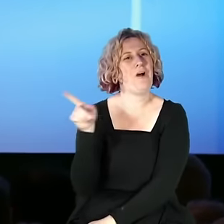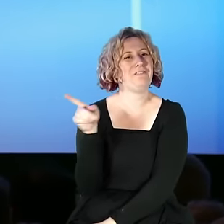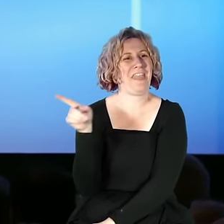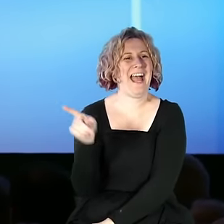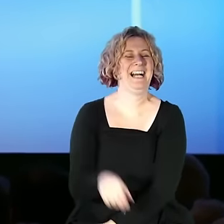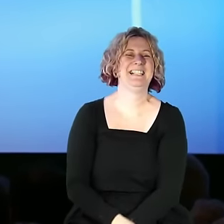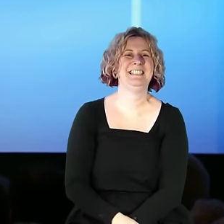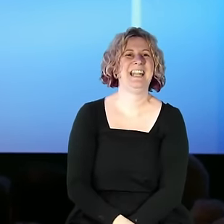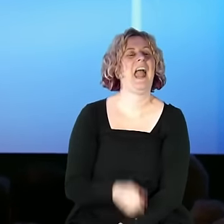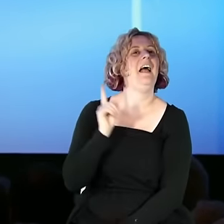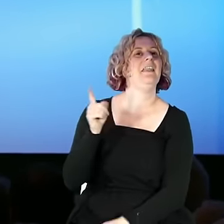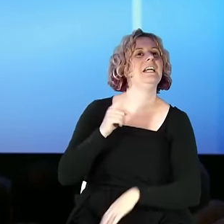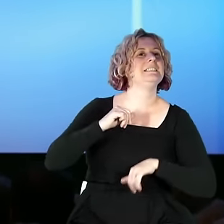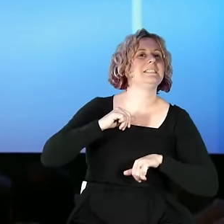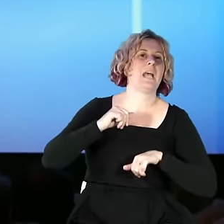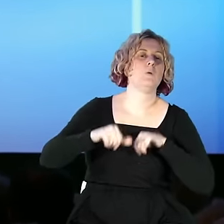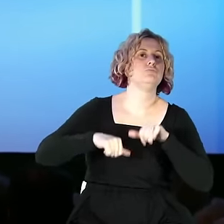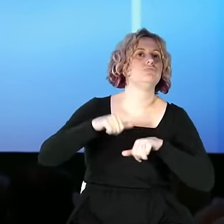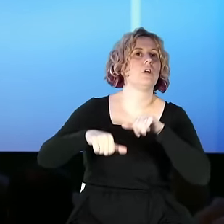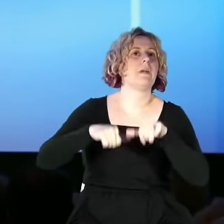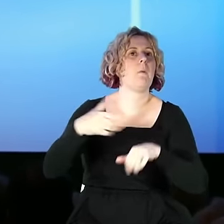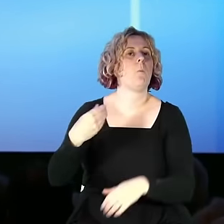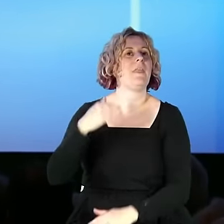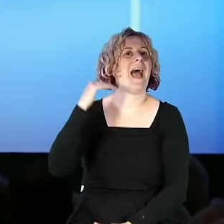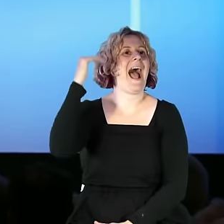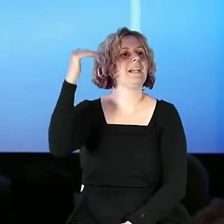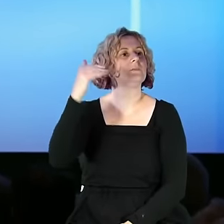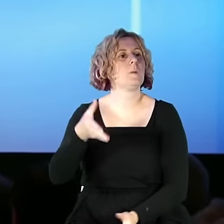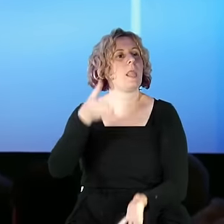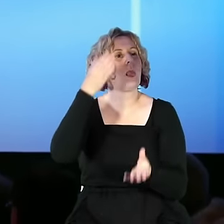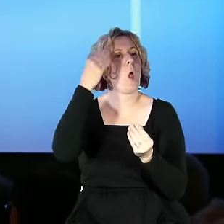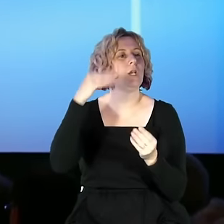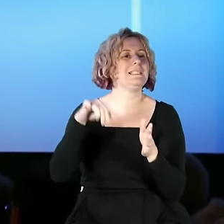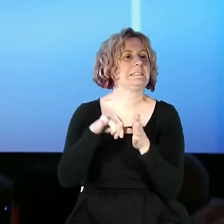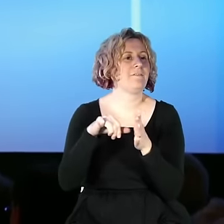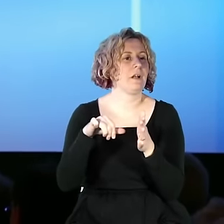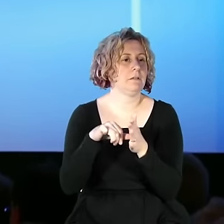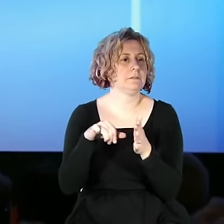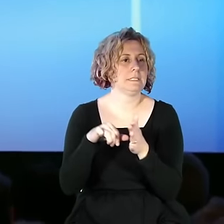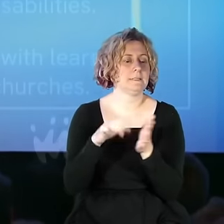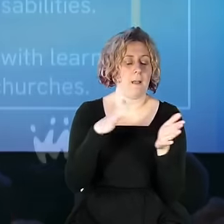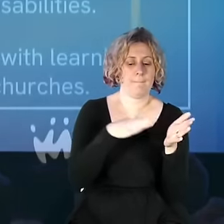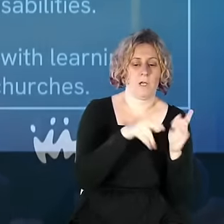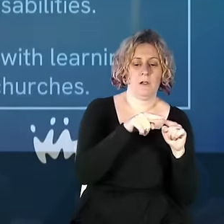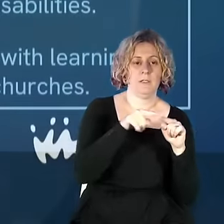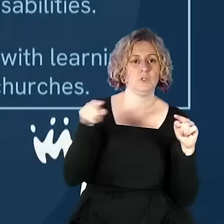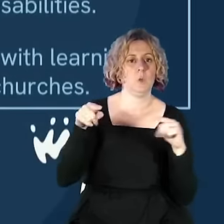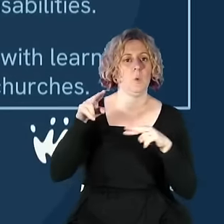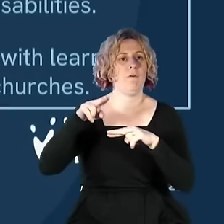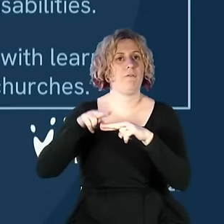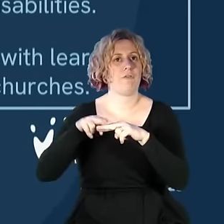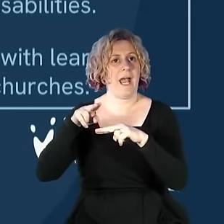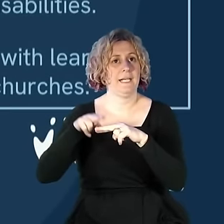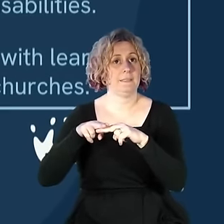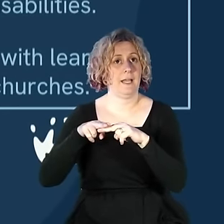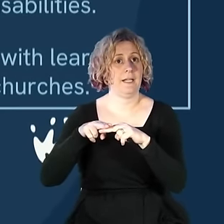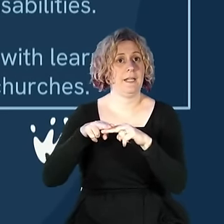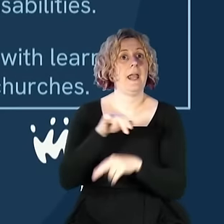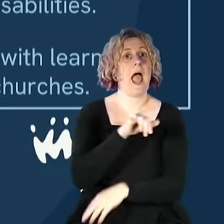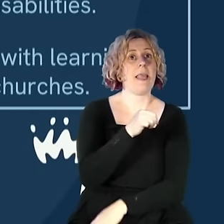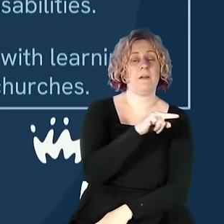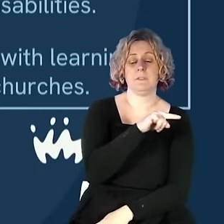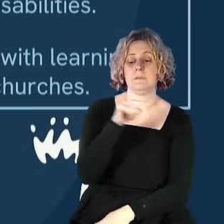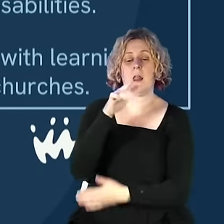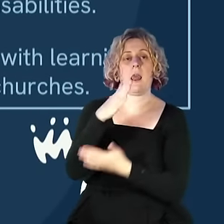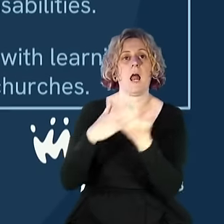This is our program for adults with learning difficulties, and it will be on Monday to Friday, 11 till 12:30.